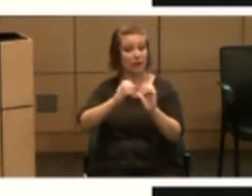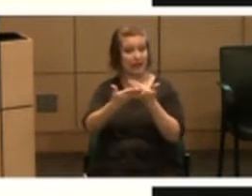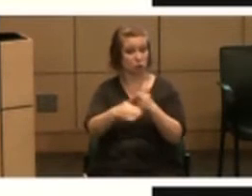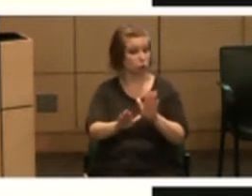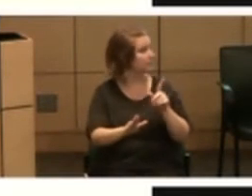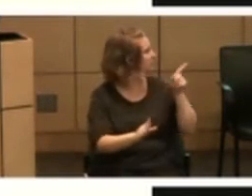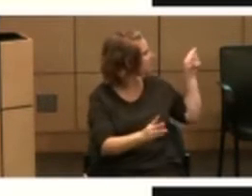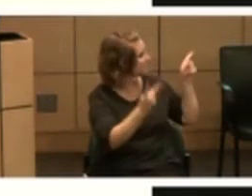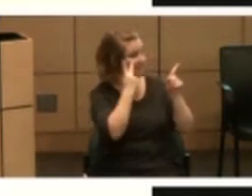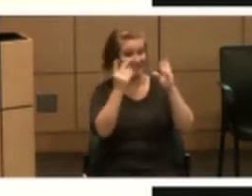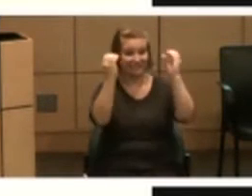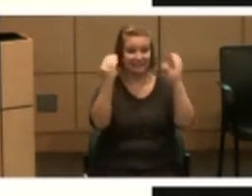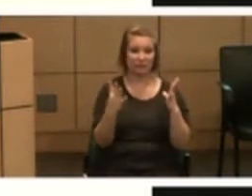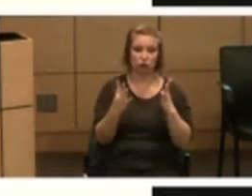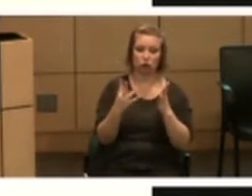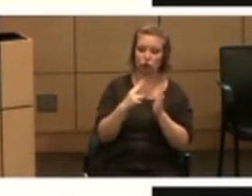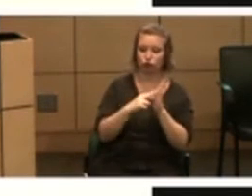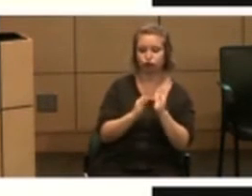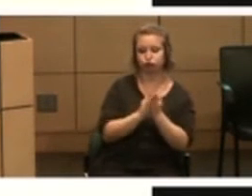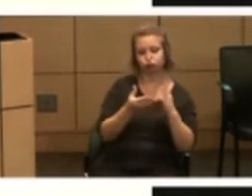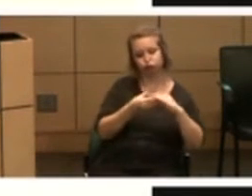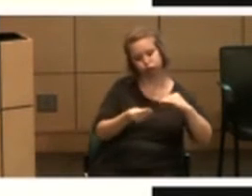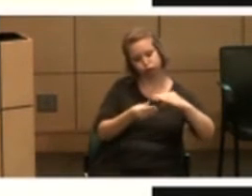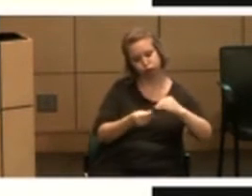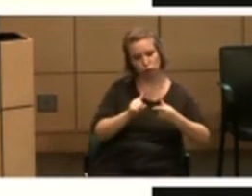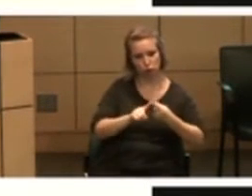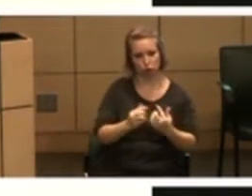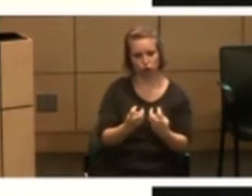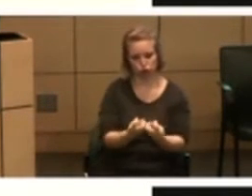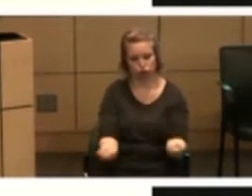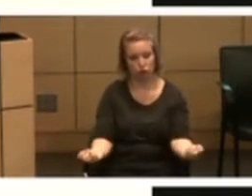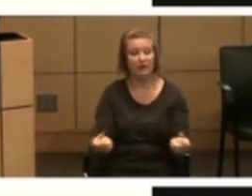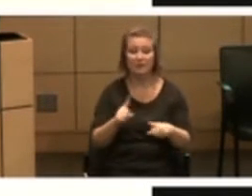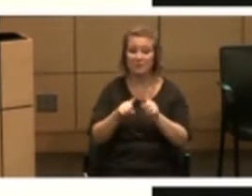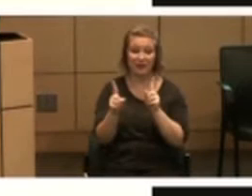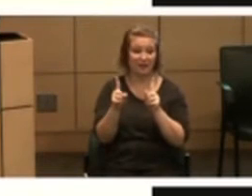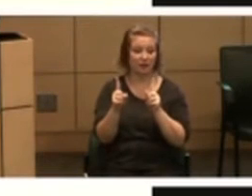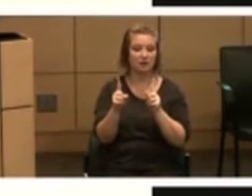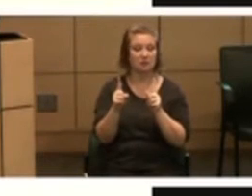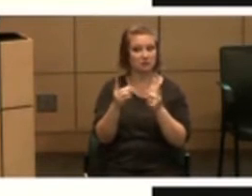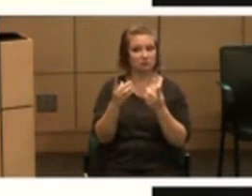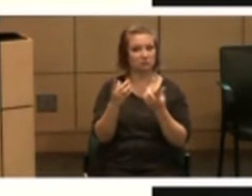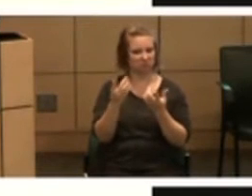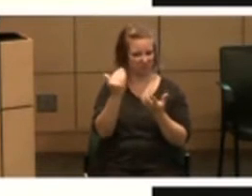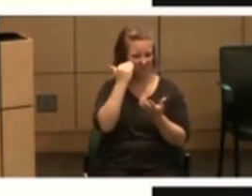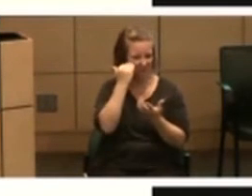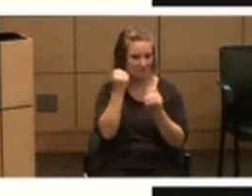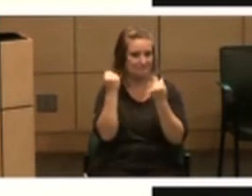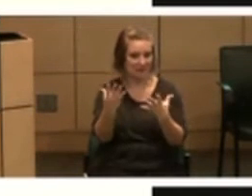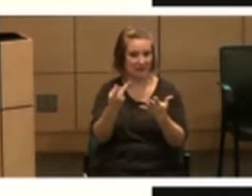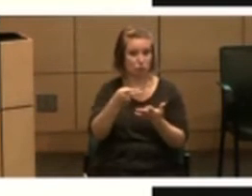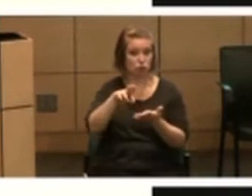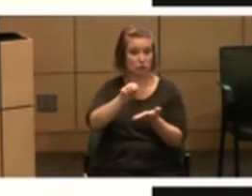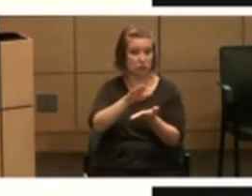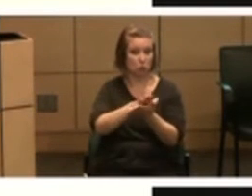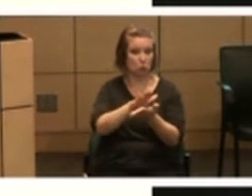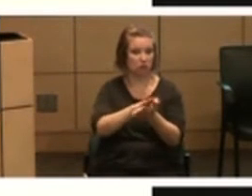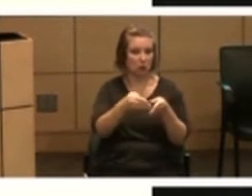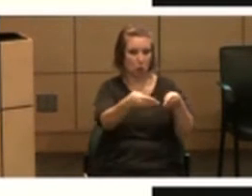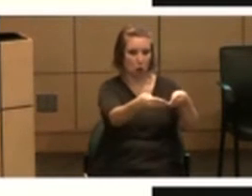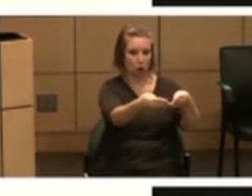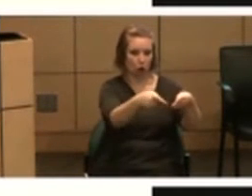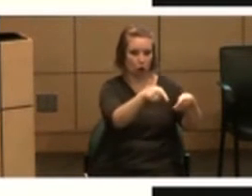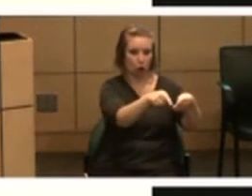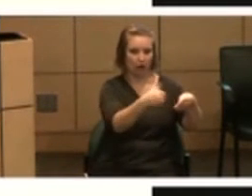teacher reading a story to a small group of children. But like many preschools, in the corner, we have